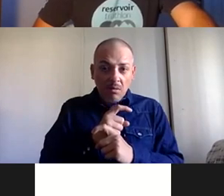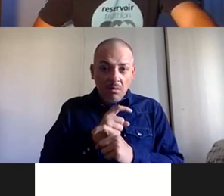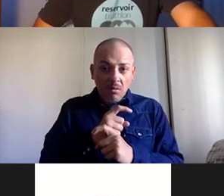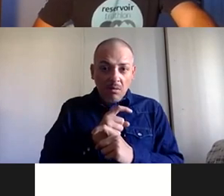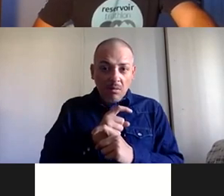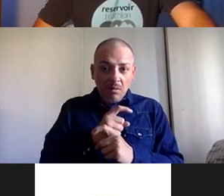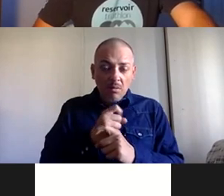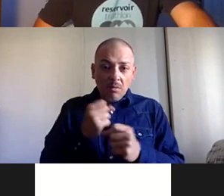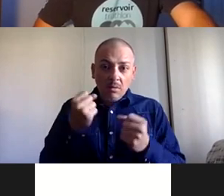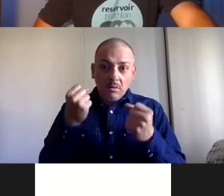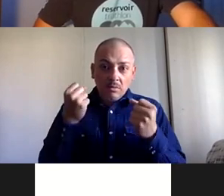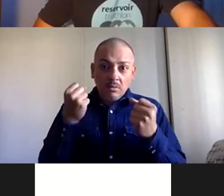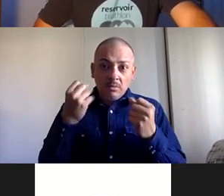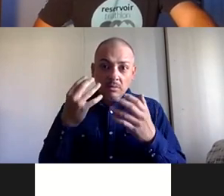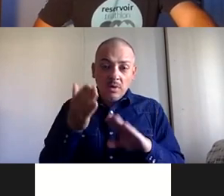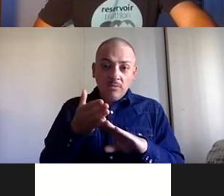pre-processed